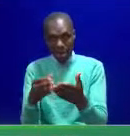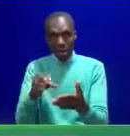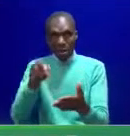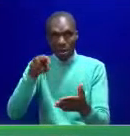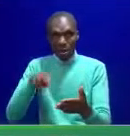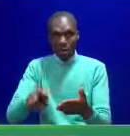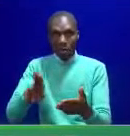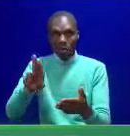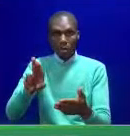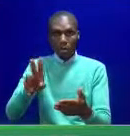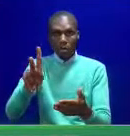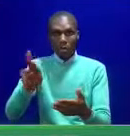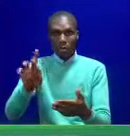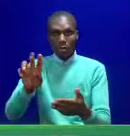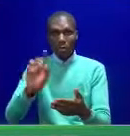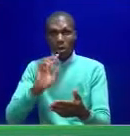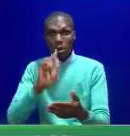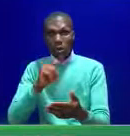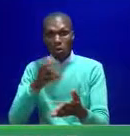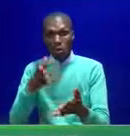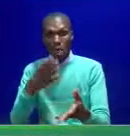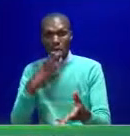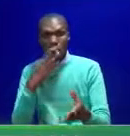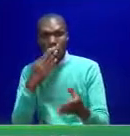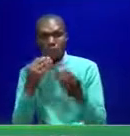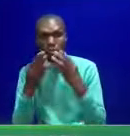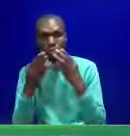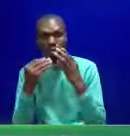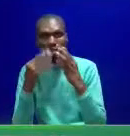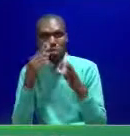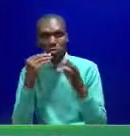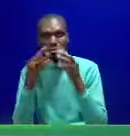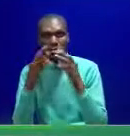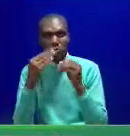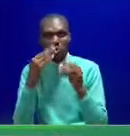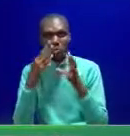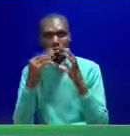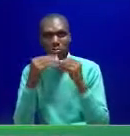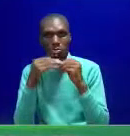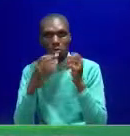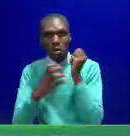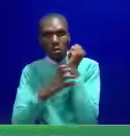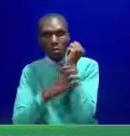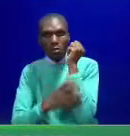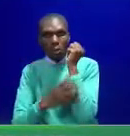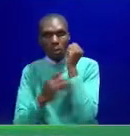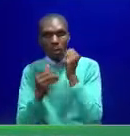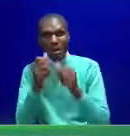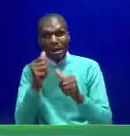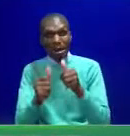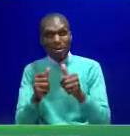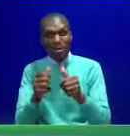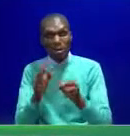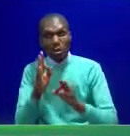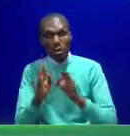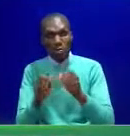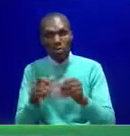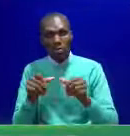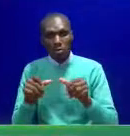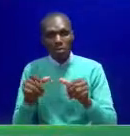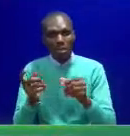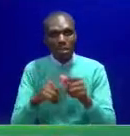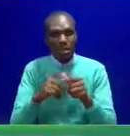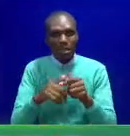muwaziri weke ganchani gakuwa nila umurubirio wa Solafund. Uyote wabuna oise kogendereli wani gora chekoro robia